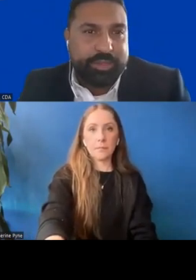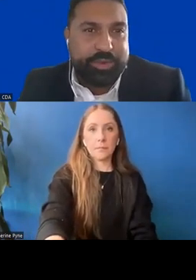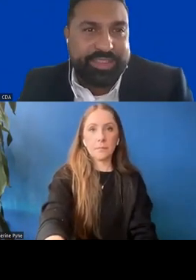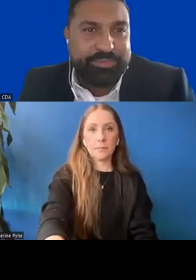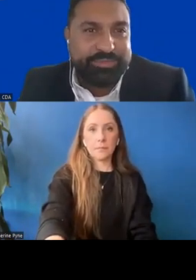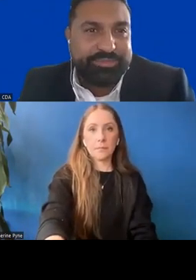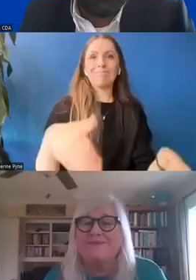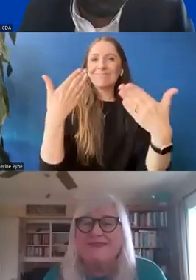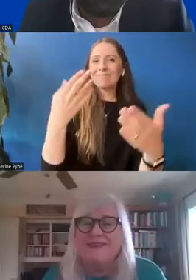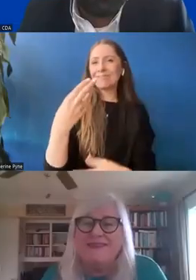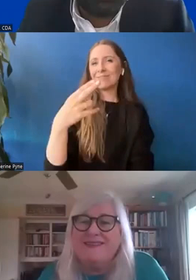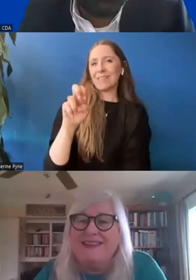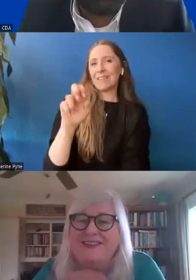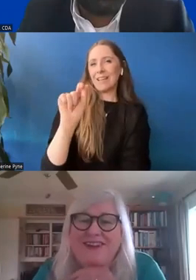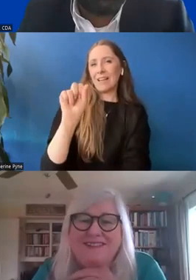Go ahead, Heather.